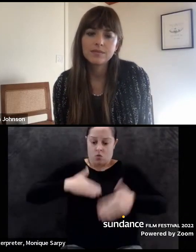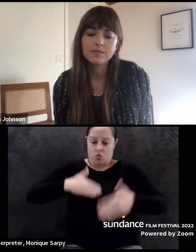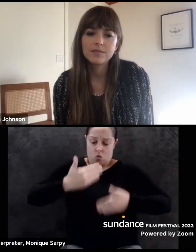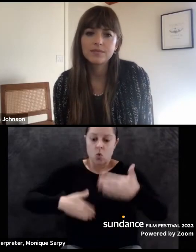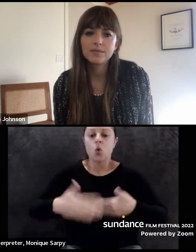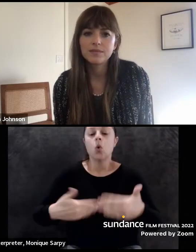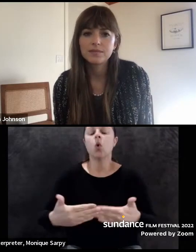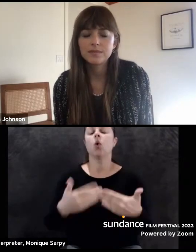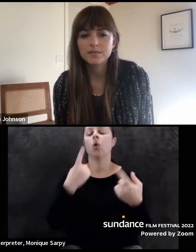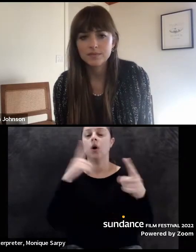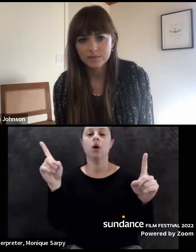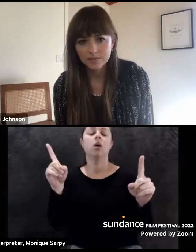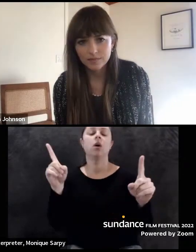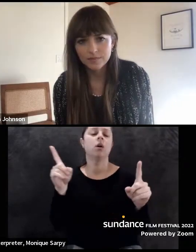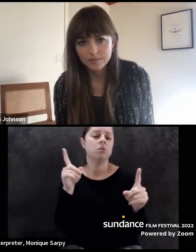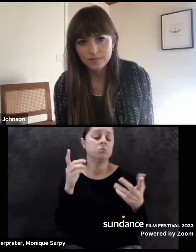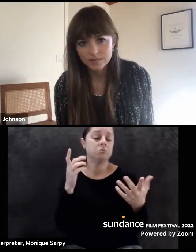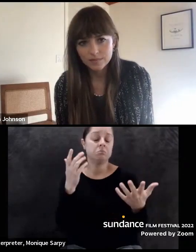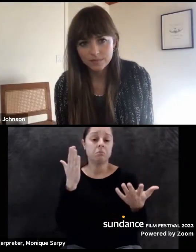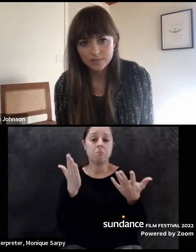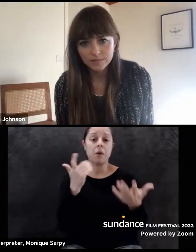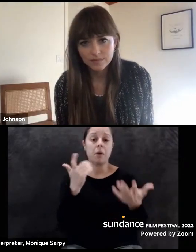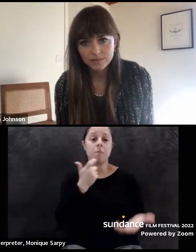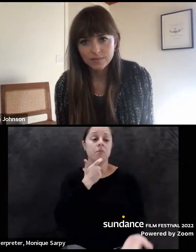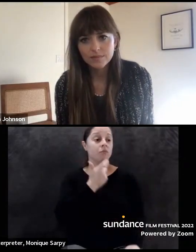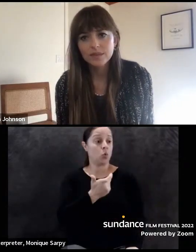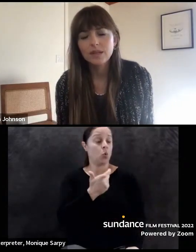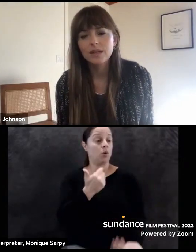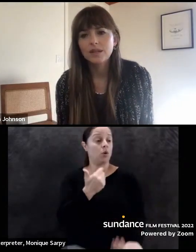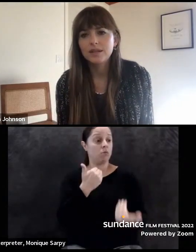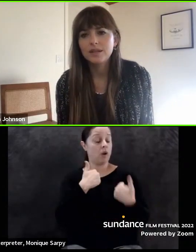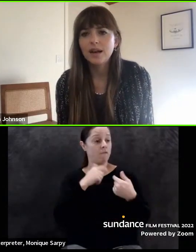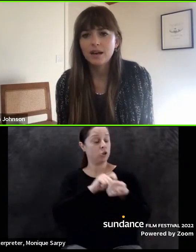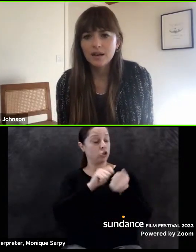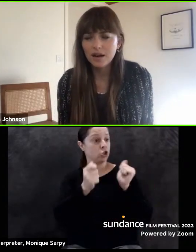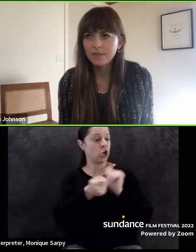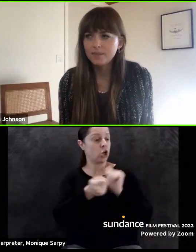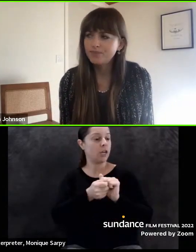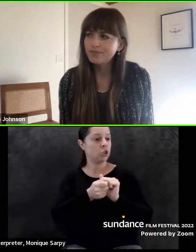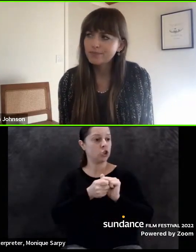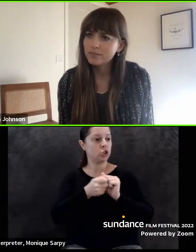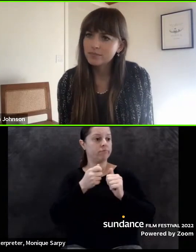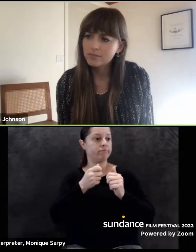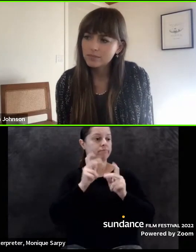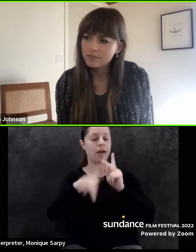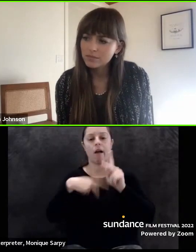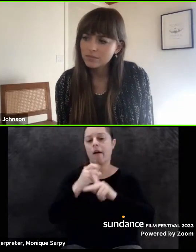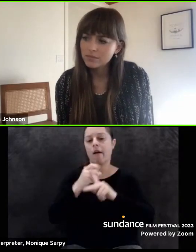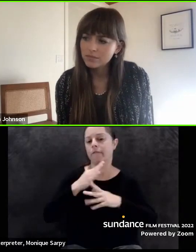it, changed, and sort of having an appreciation for it? Yeah.